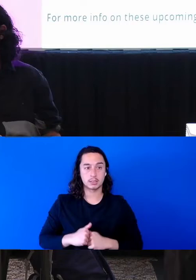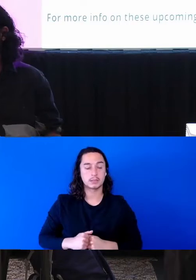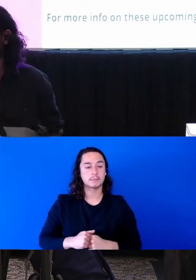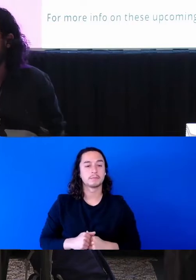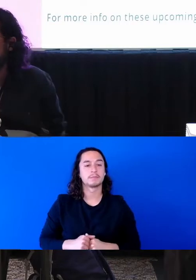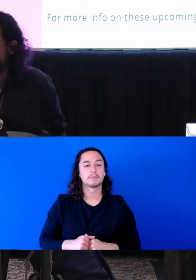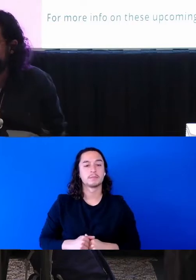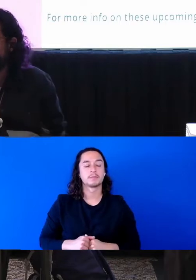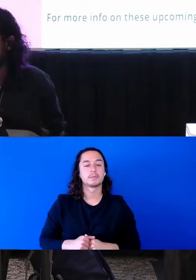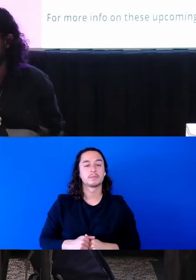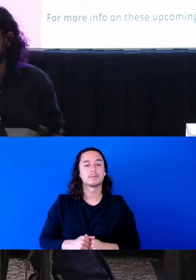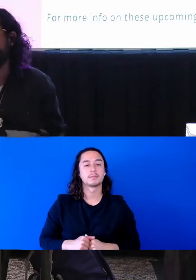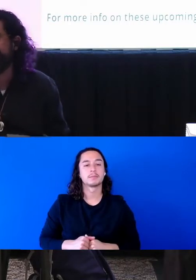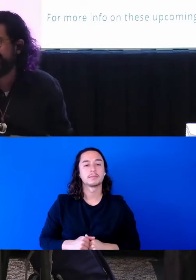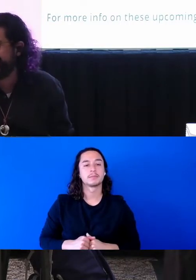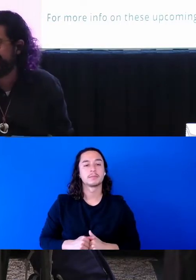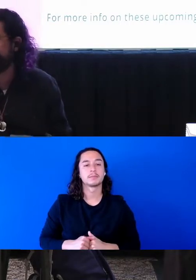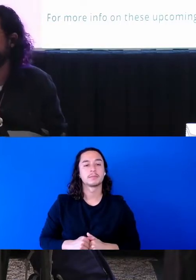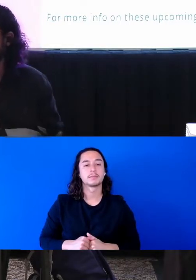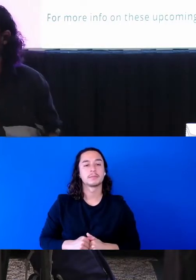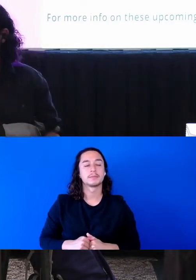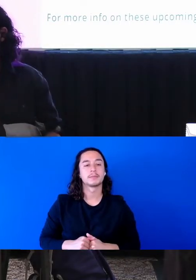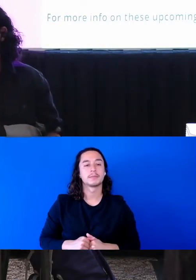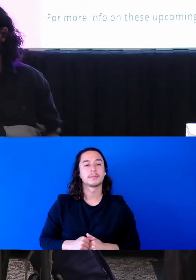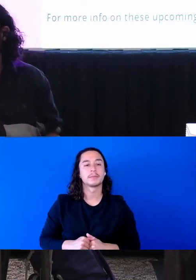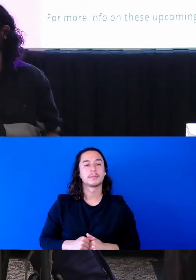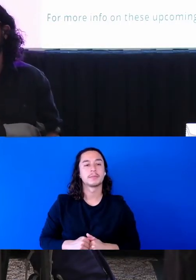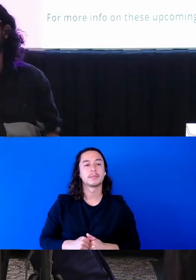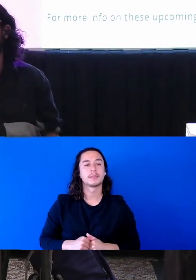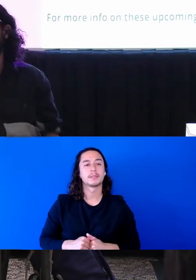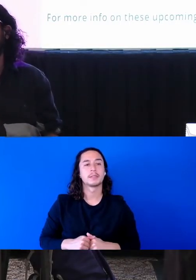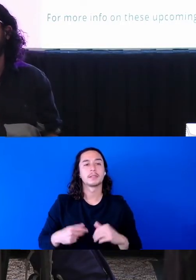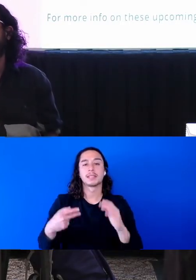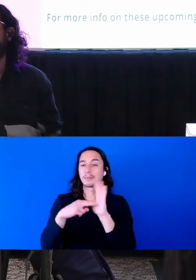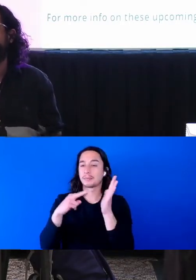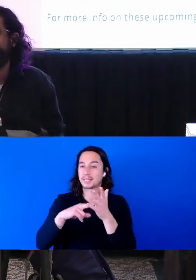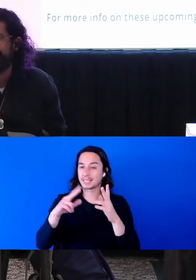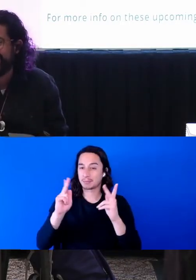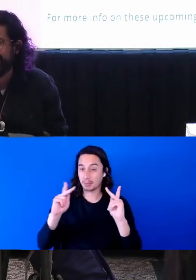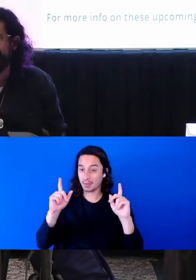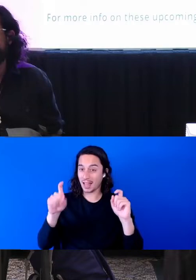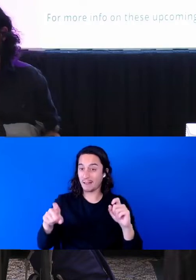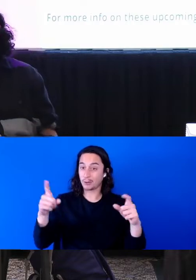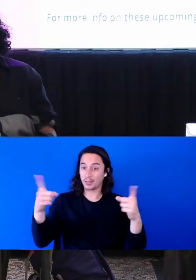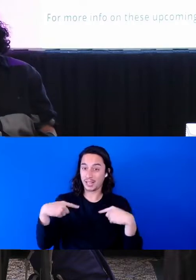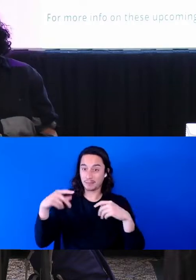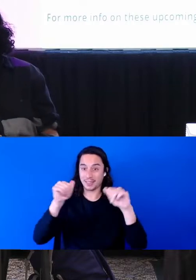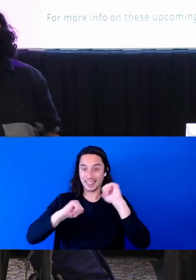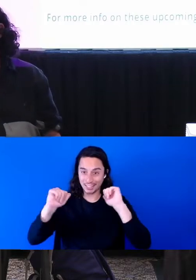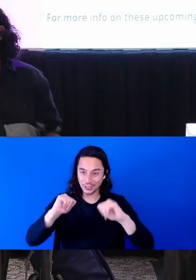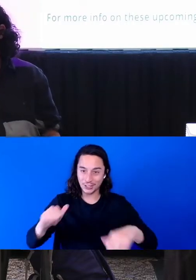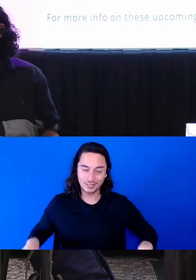say? Is that it means that people have to come together in a room.